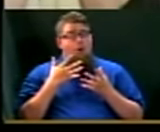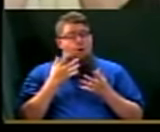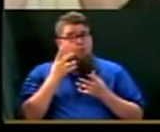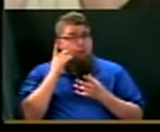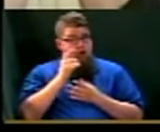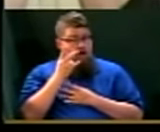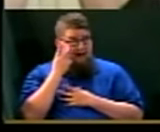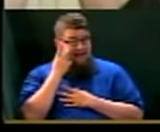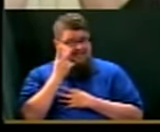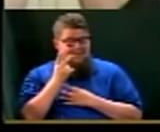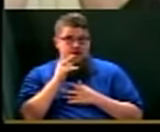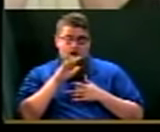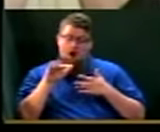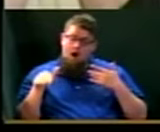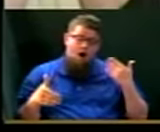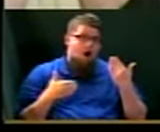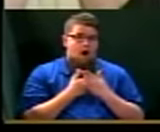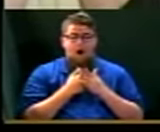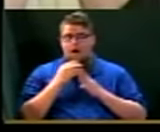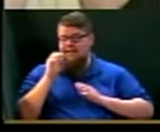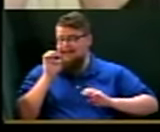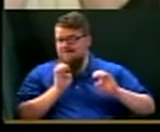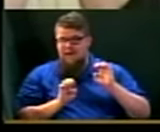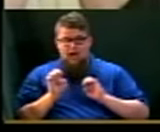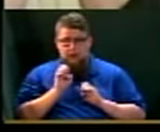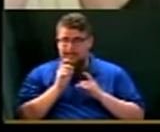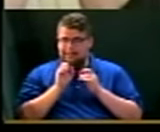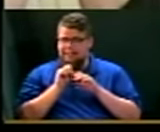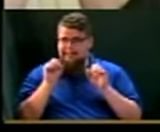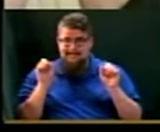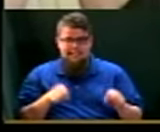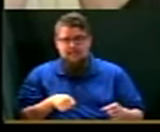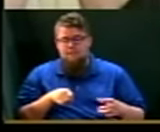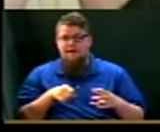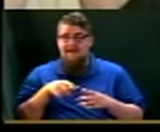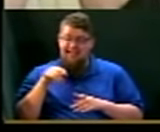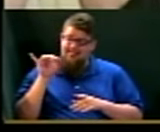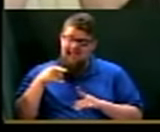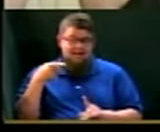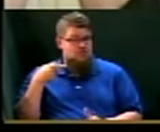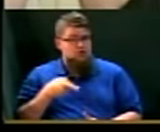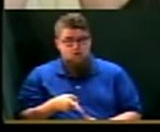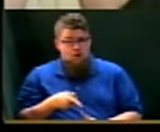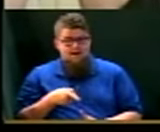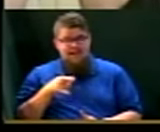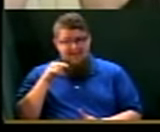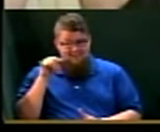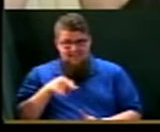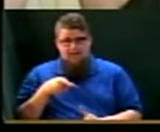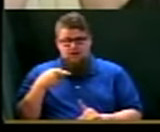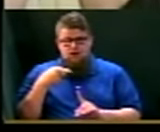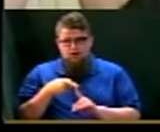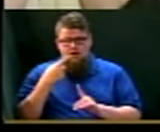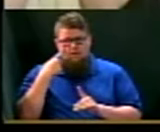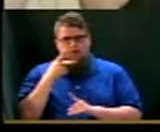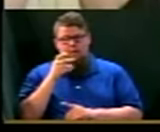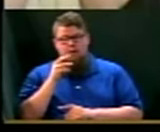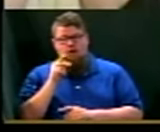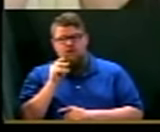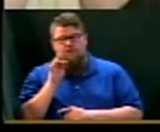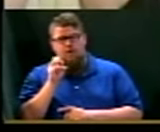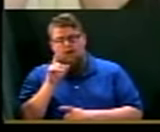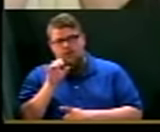the whole evaluation system. That's the source of the portfolio. The